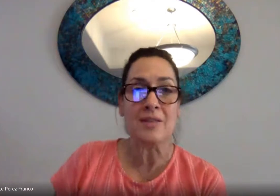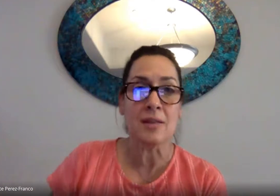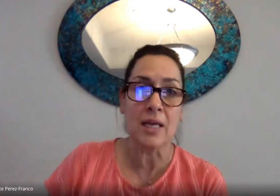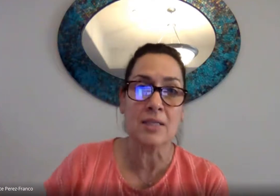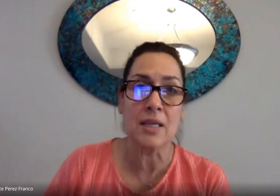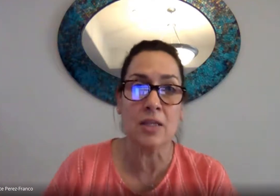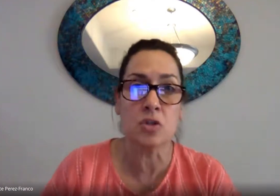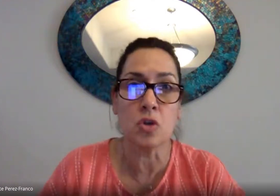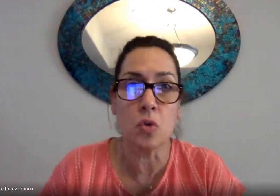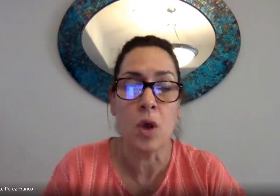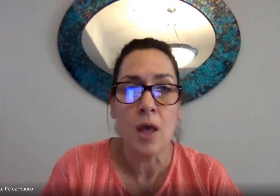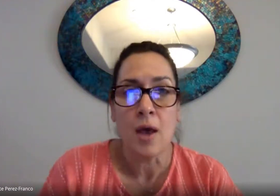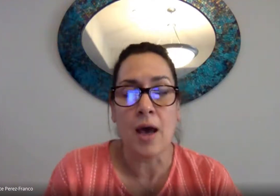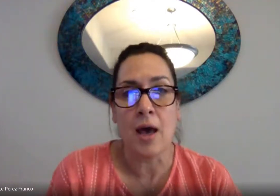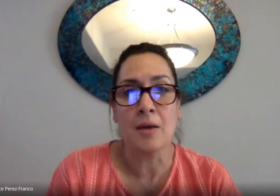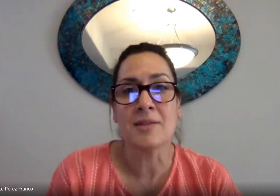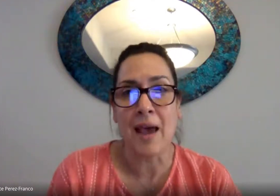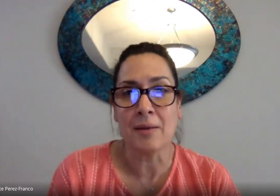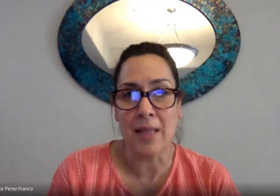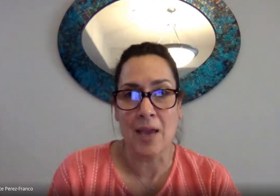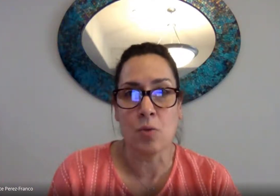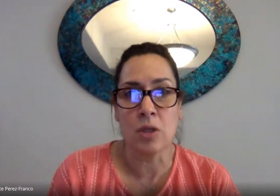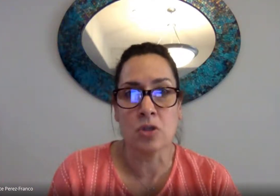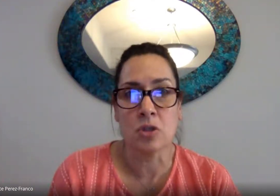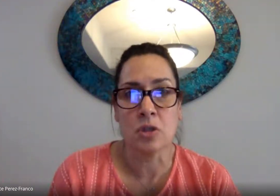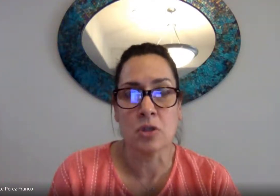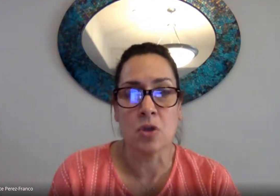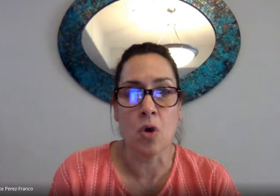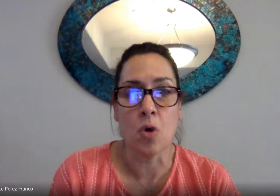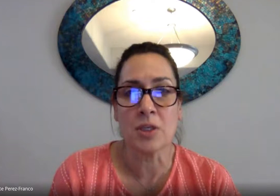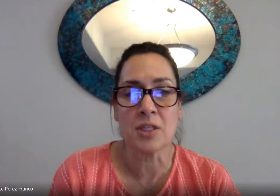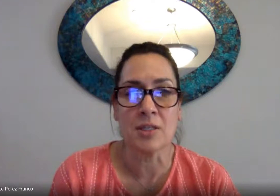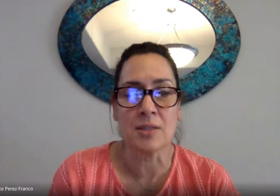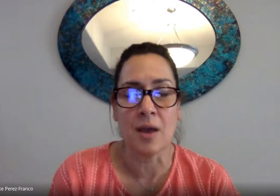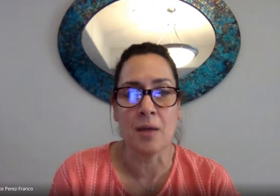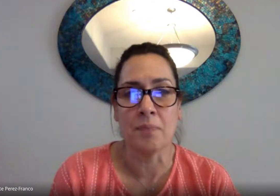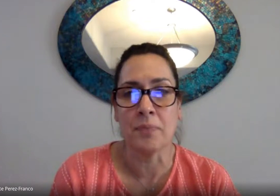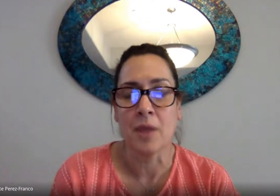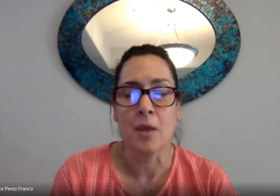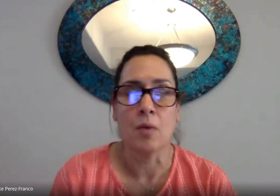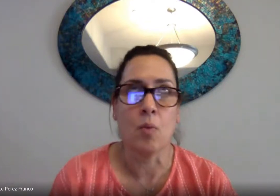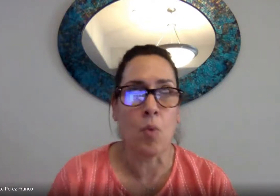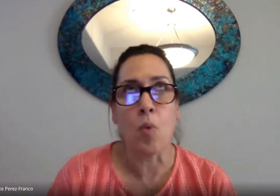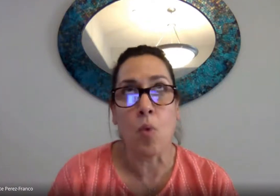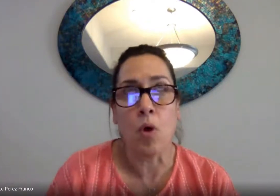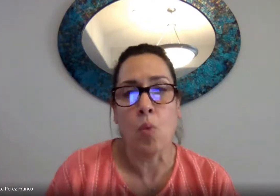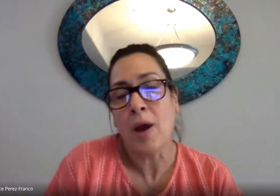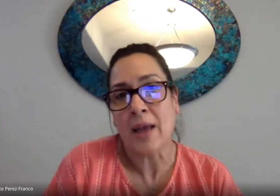also translates into sign language. So, which is